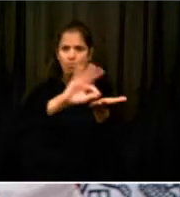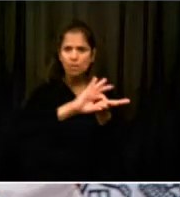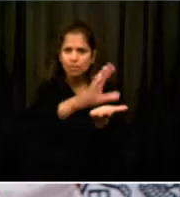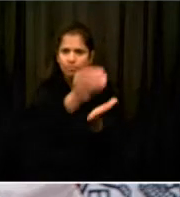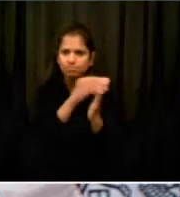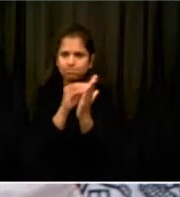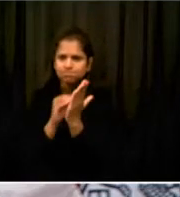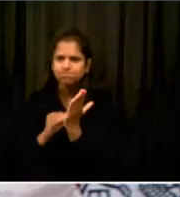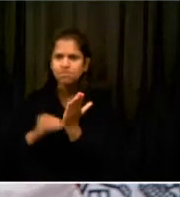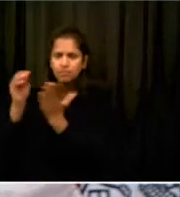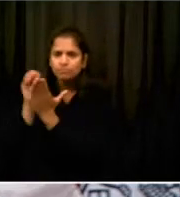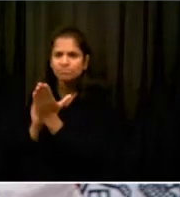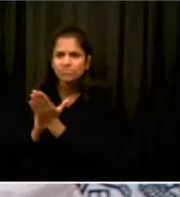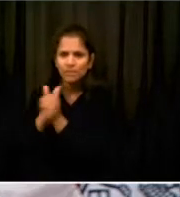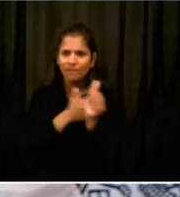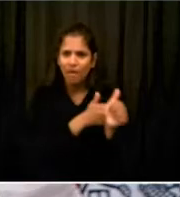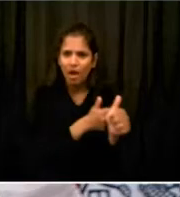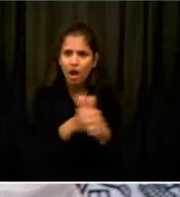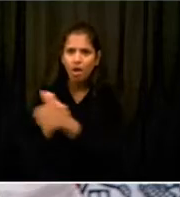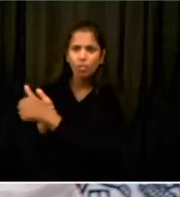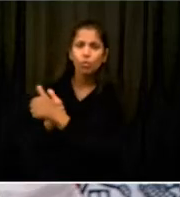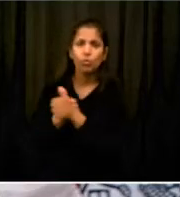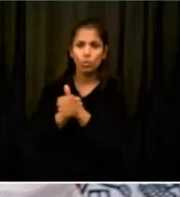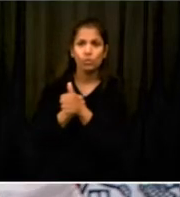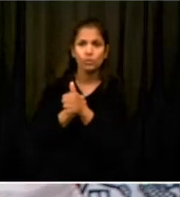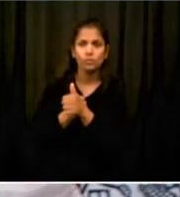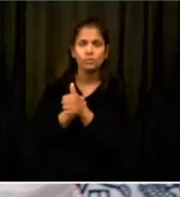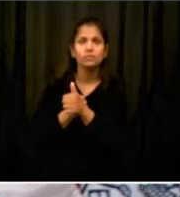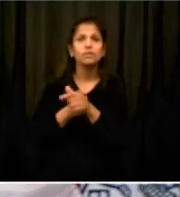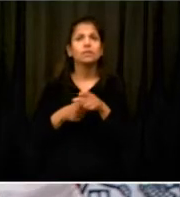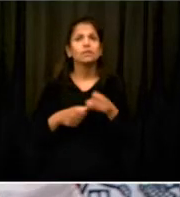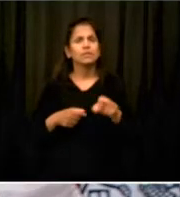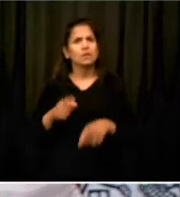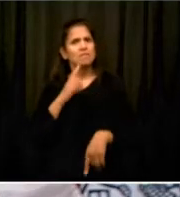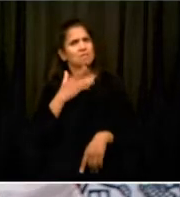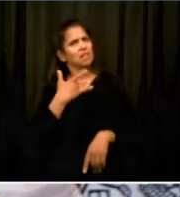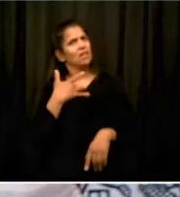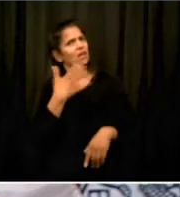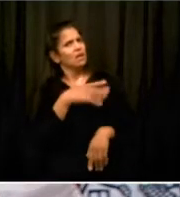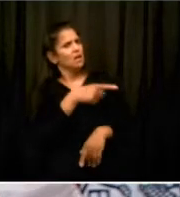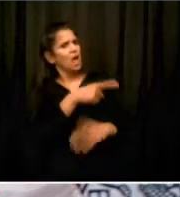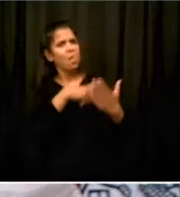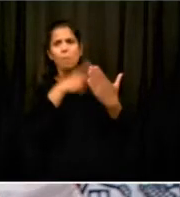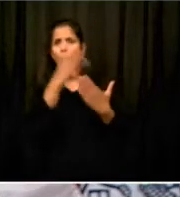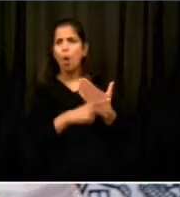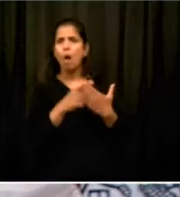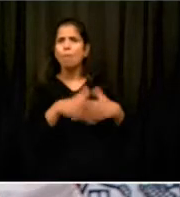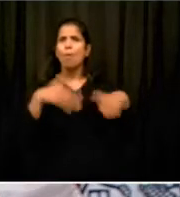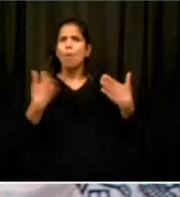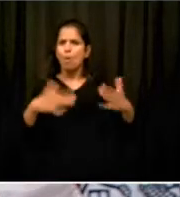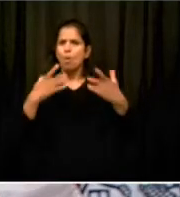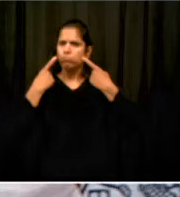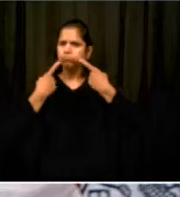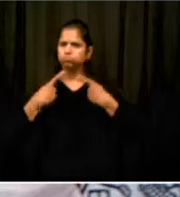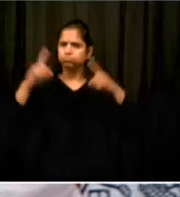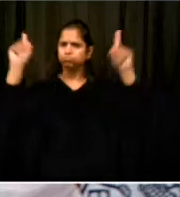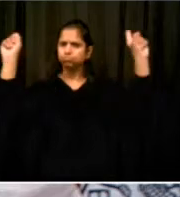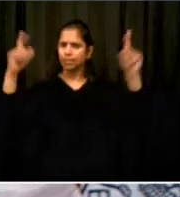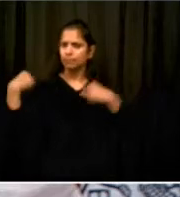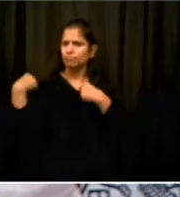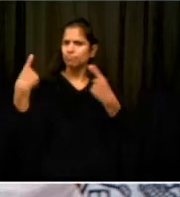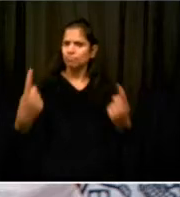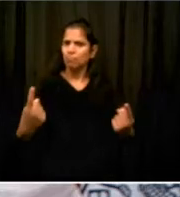quarantined. Now, I think it's achieving test and trace scores, achieving extraordinary things. And I thank God we have